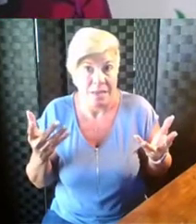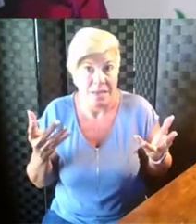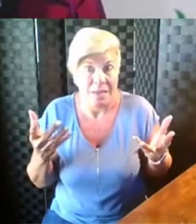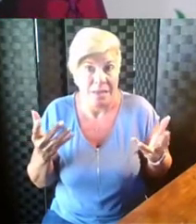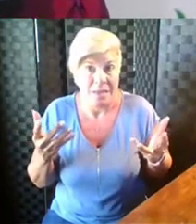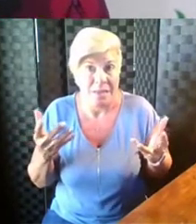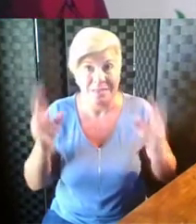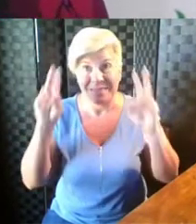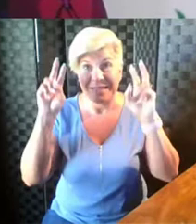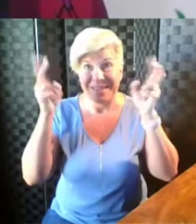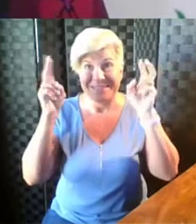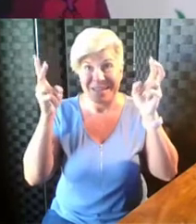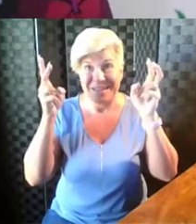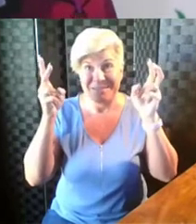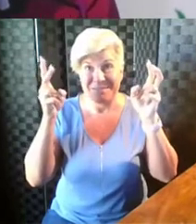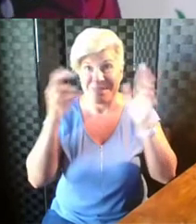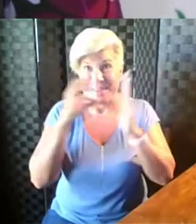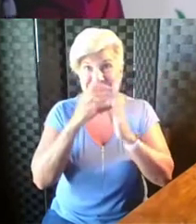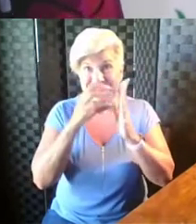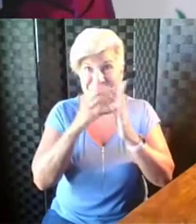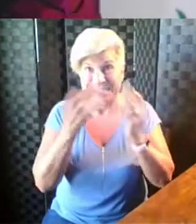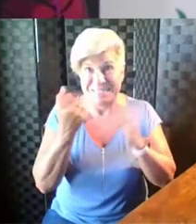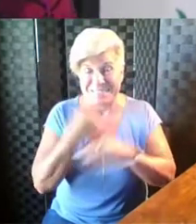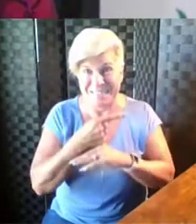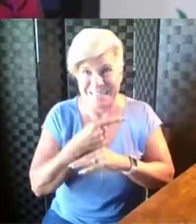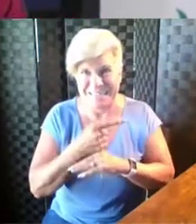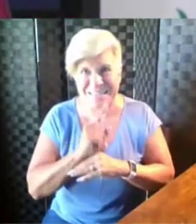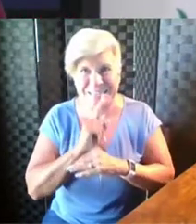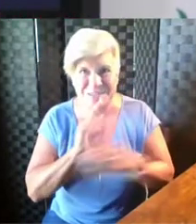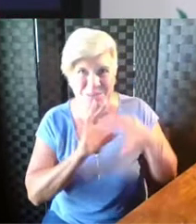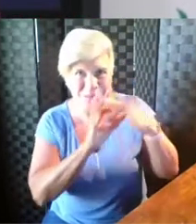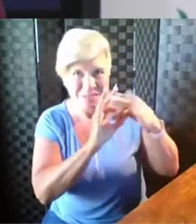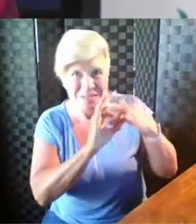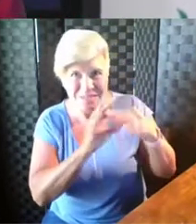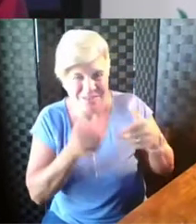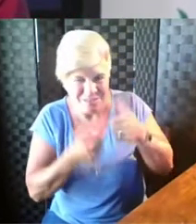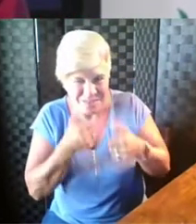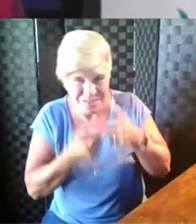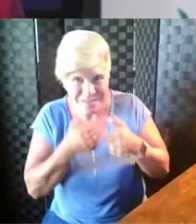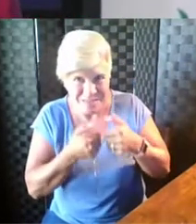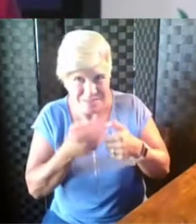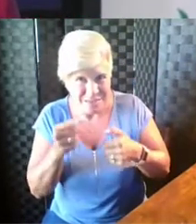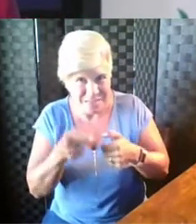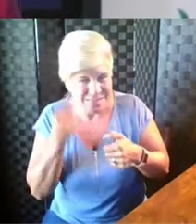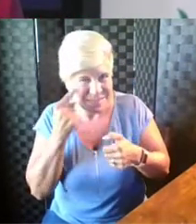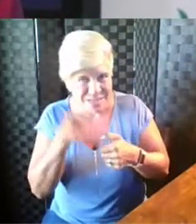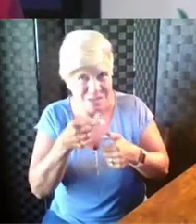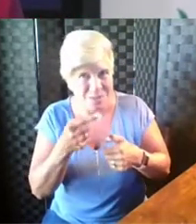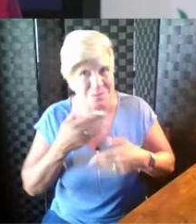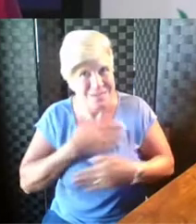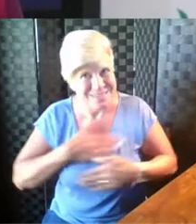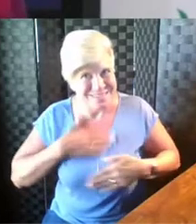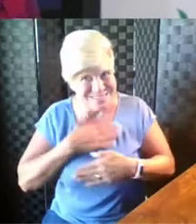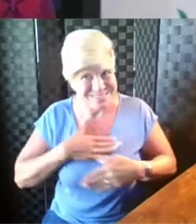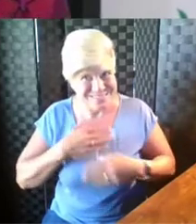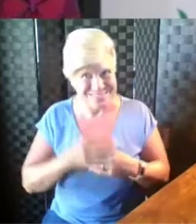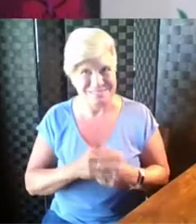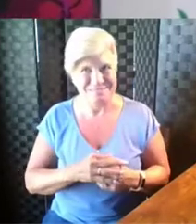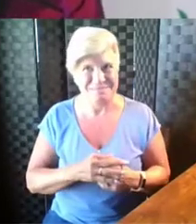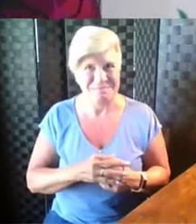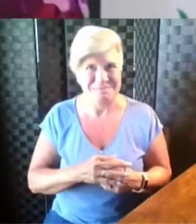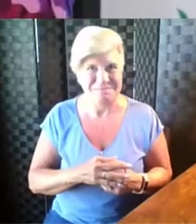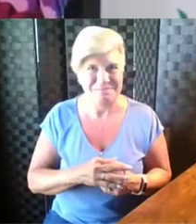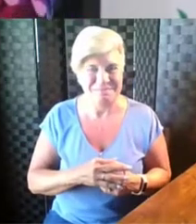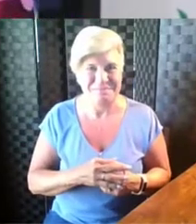the topic of our article today because it's related to video games, and I think that a lot of you are really going to like the article. I'm